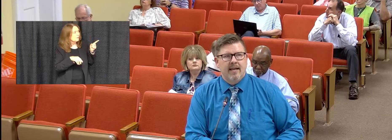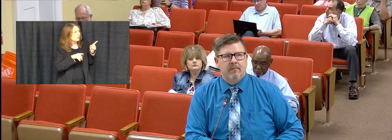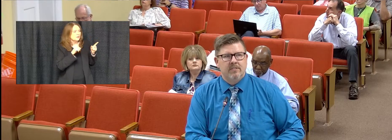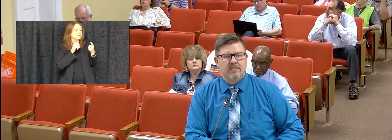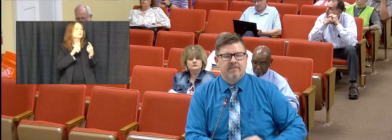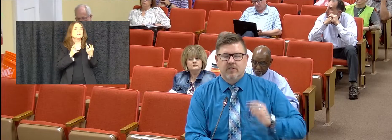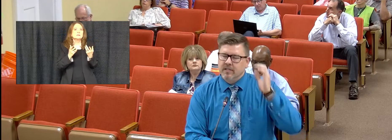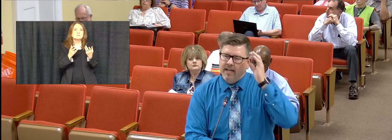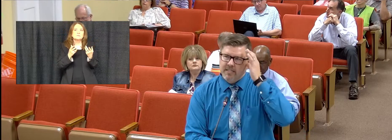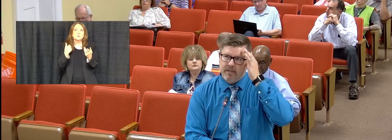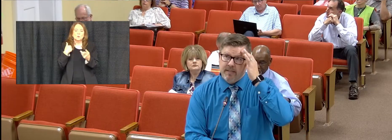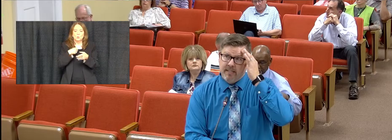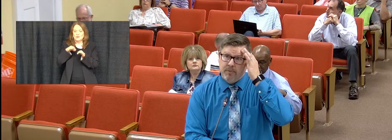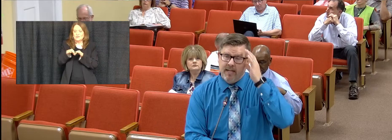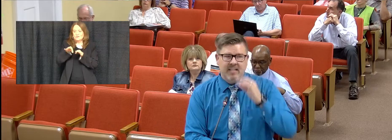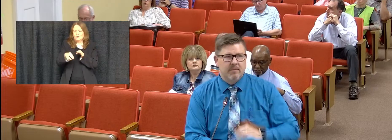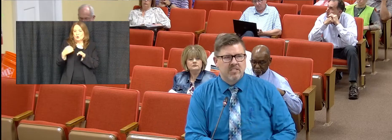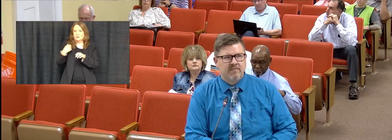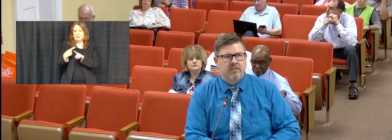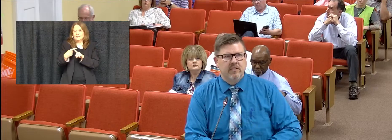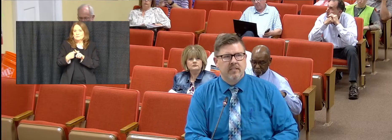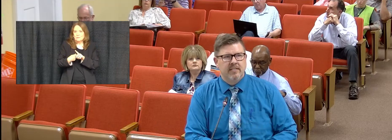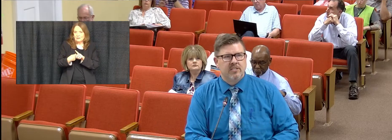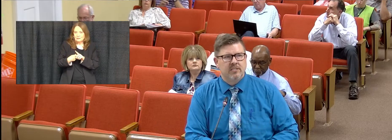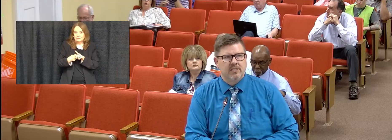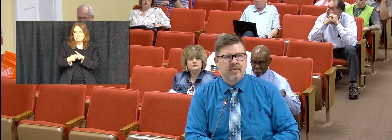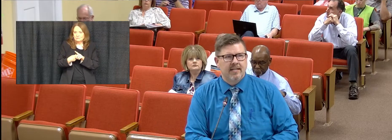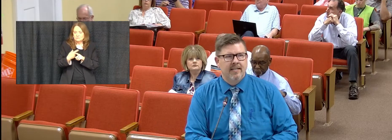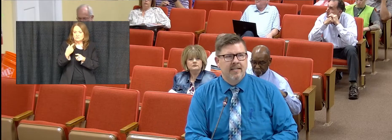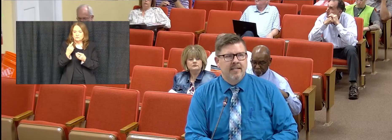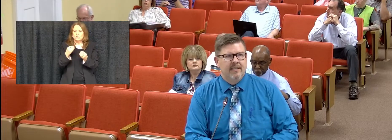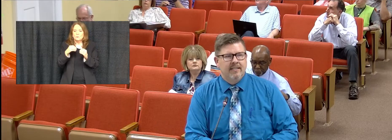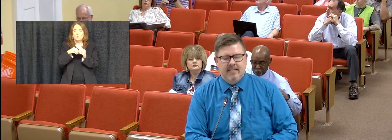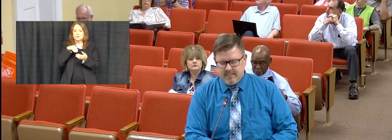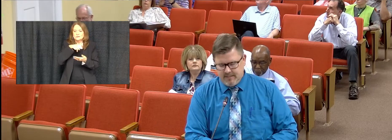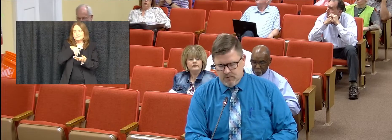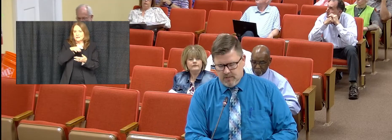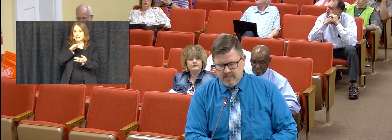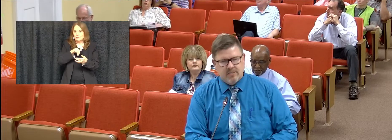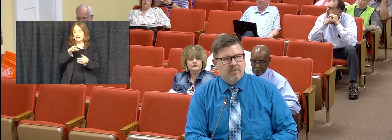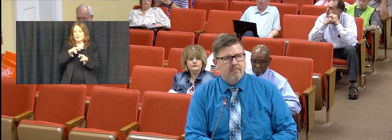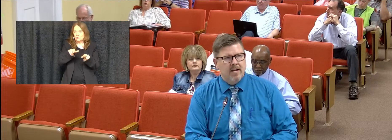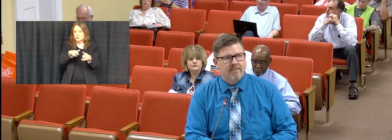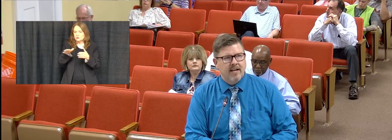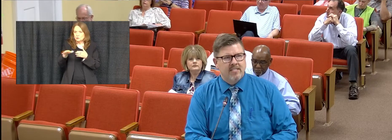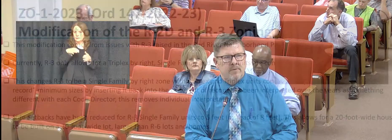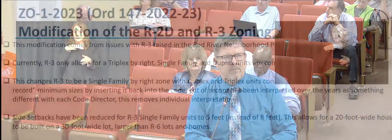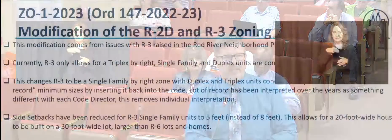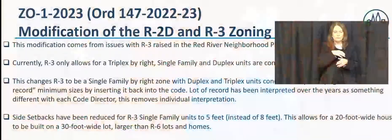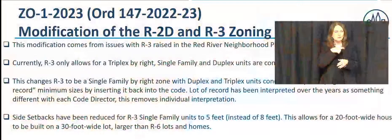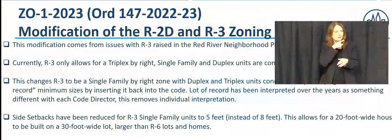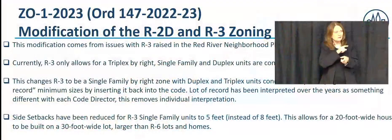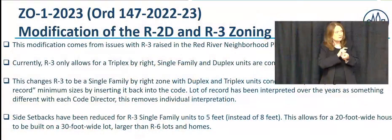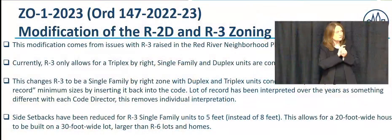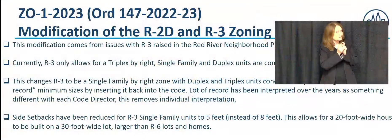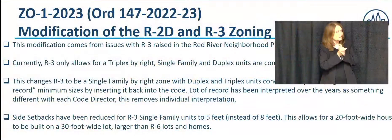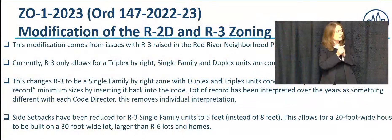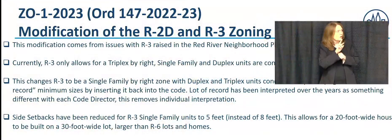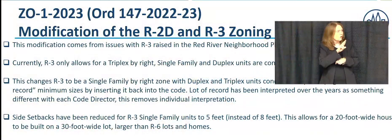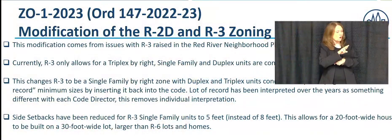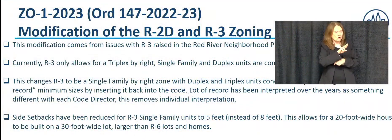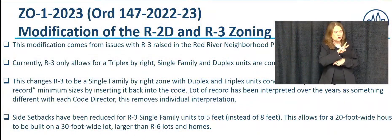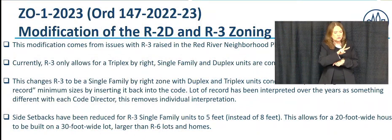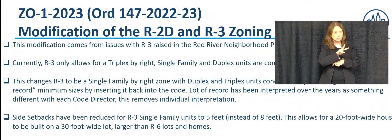one that was deferred last month at the Planning Commission for a little additional study. This ordinance modifies both the R2D